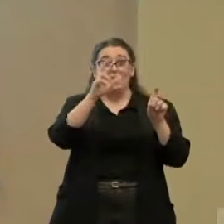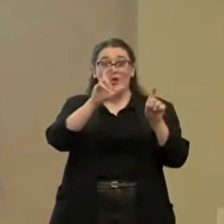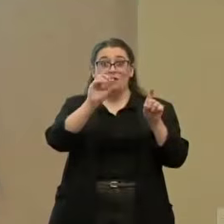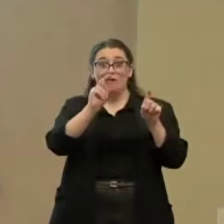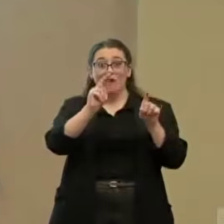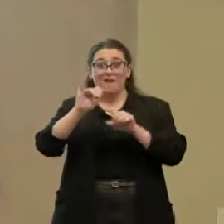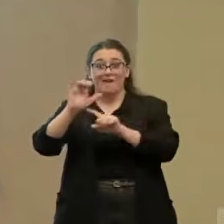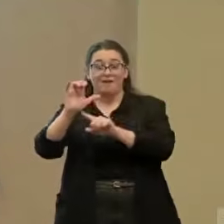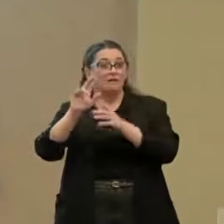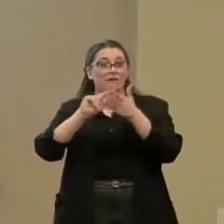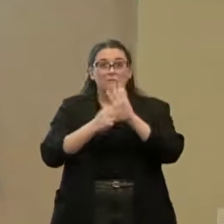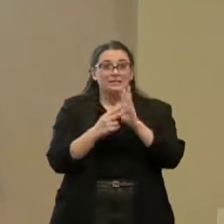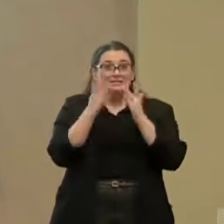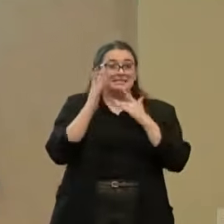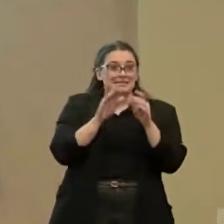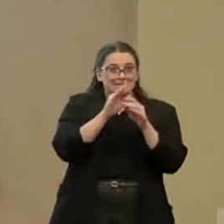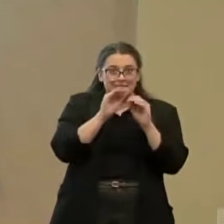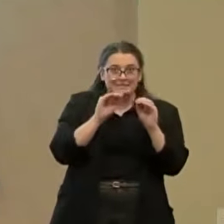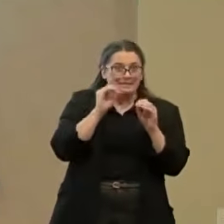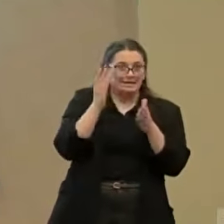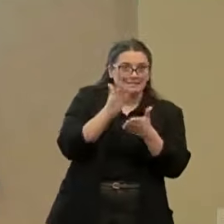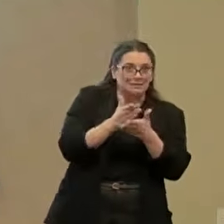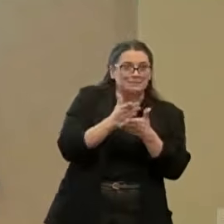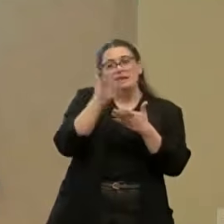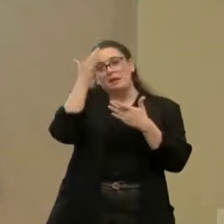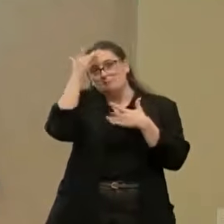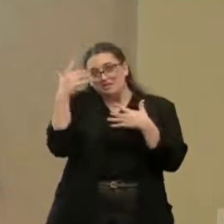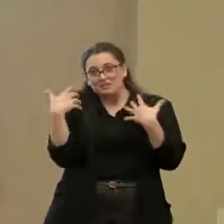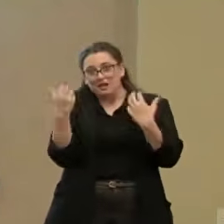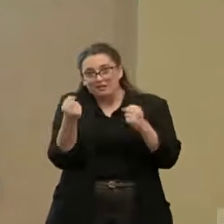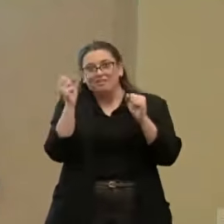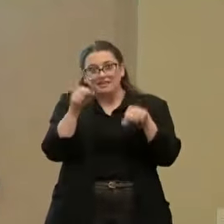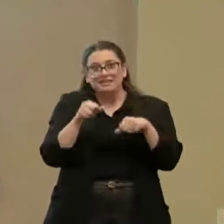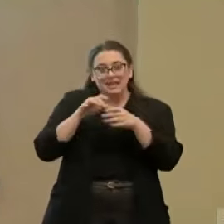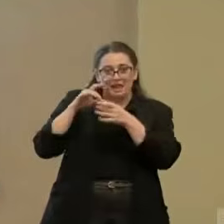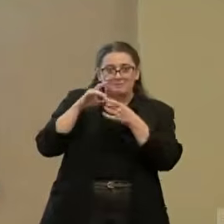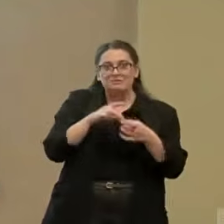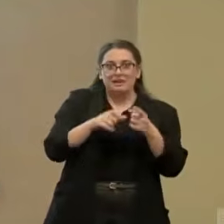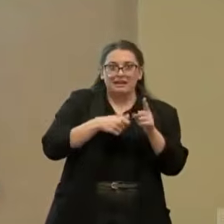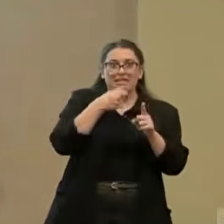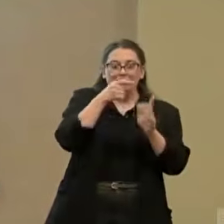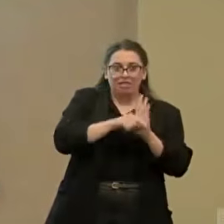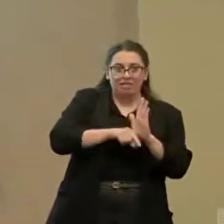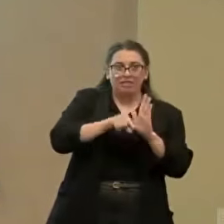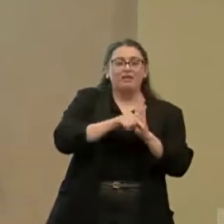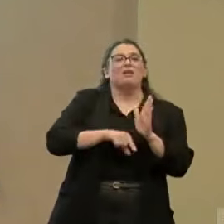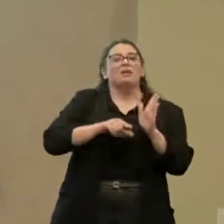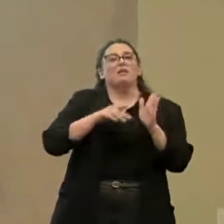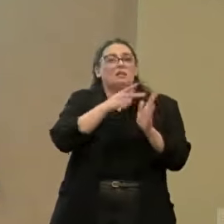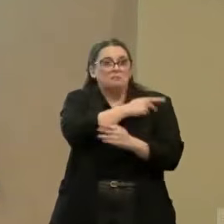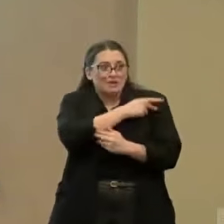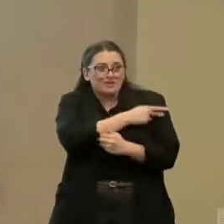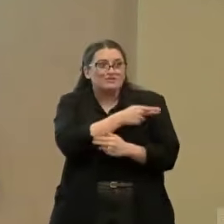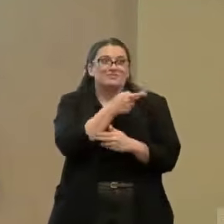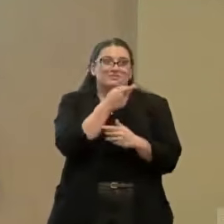down, right? Kind of like a roller coaster. Mental health obviously ties into that, not only for yourselves as patients, but also